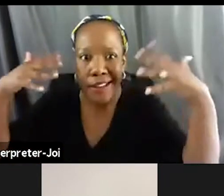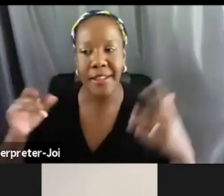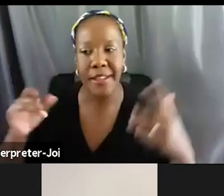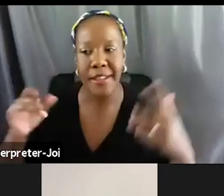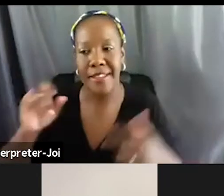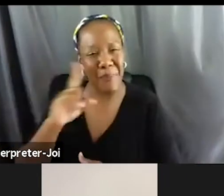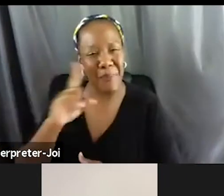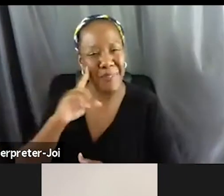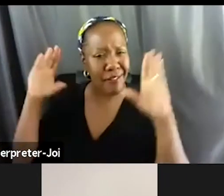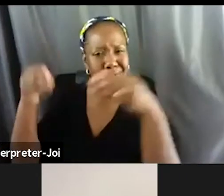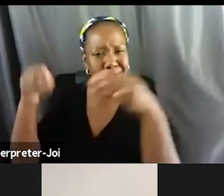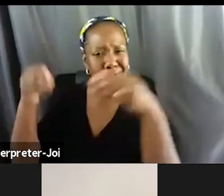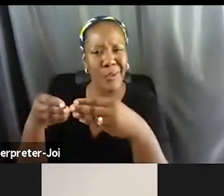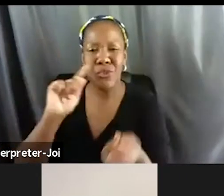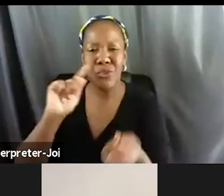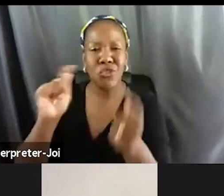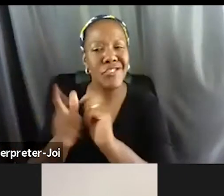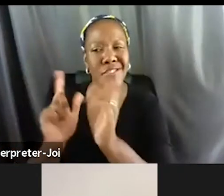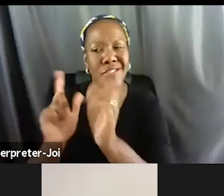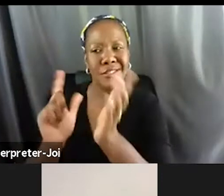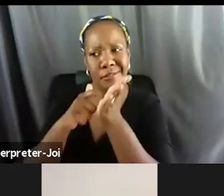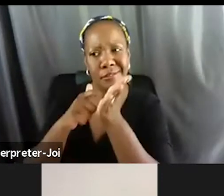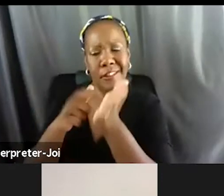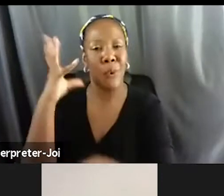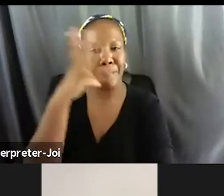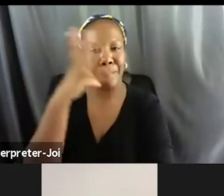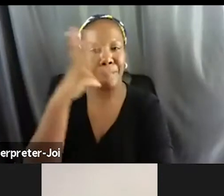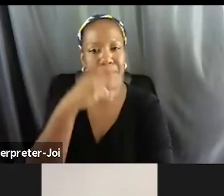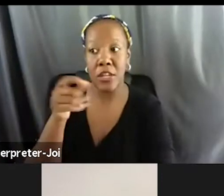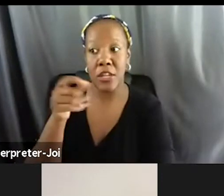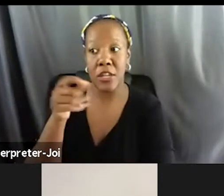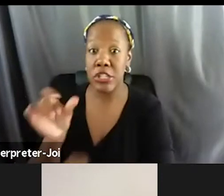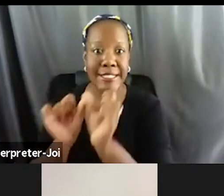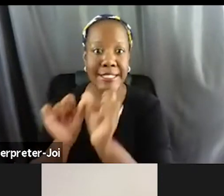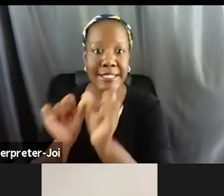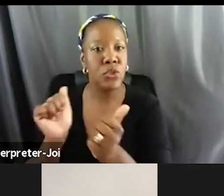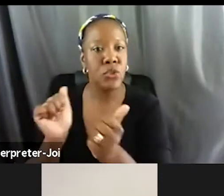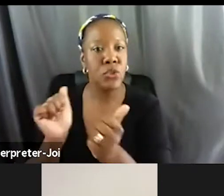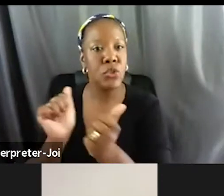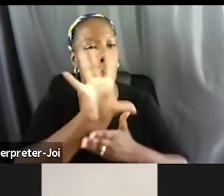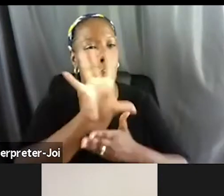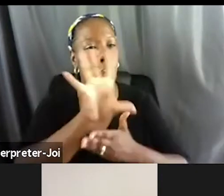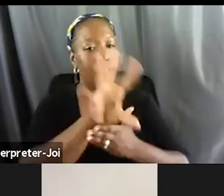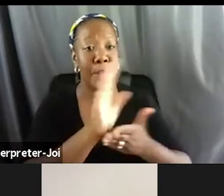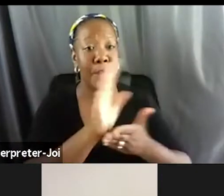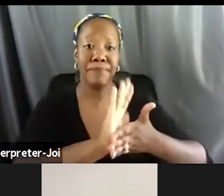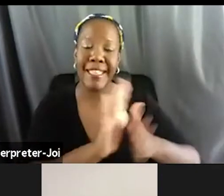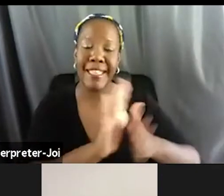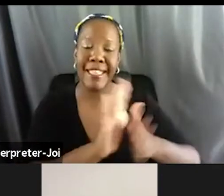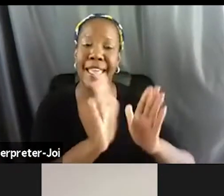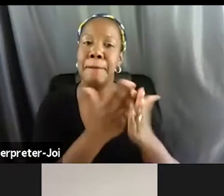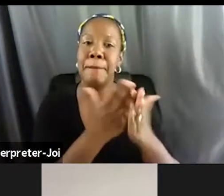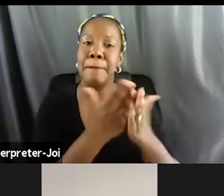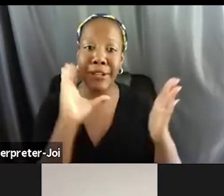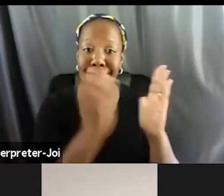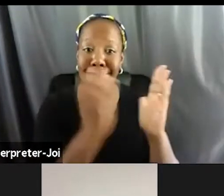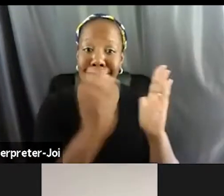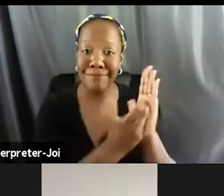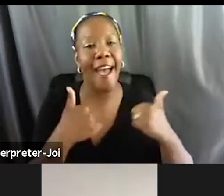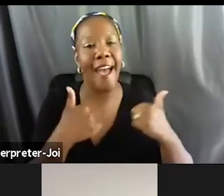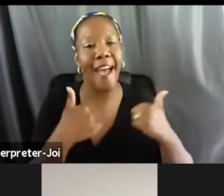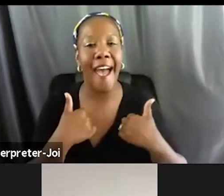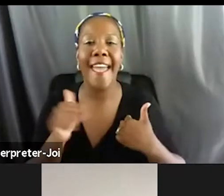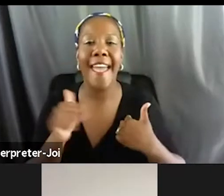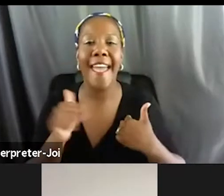of beauty globally. She continues her contribution to social change with her documentary film and photography book, I Am More Than My Hair. Alyscia